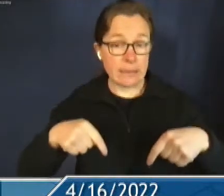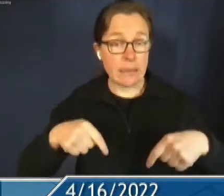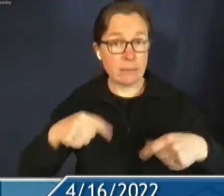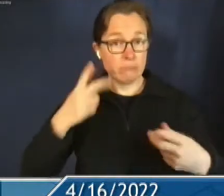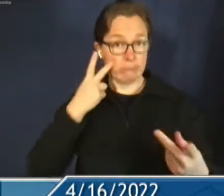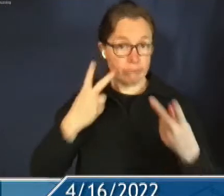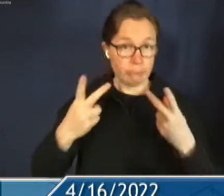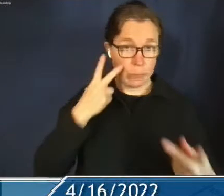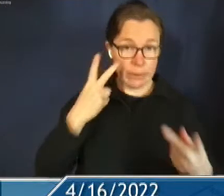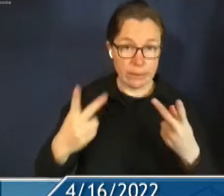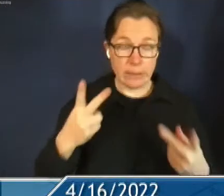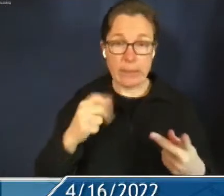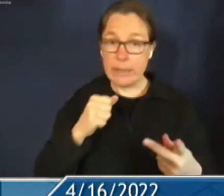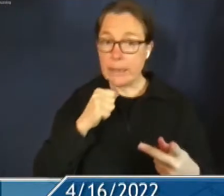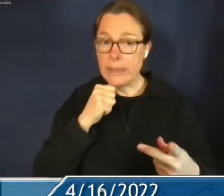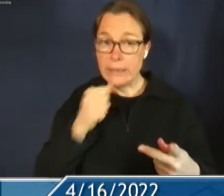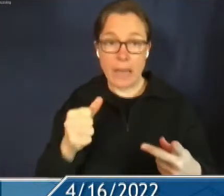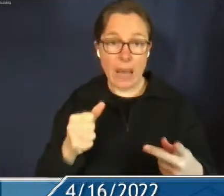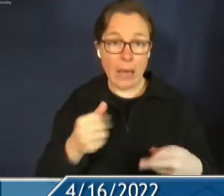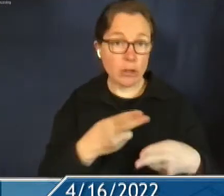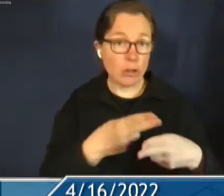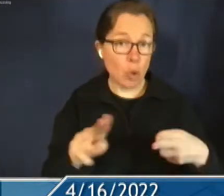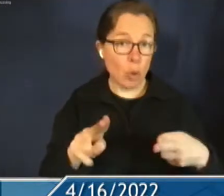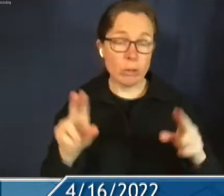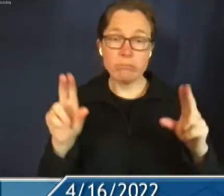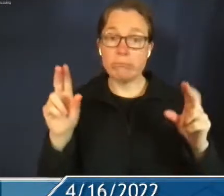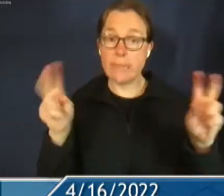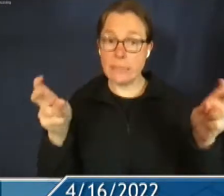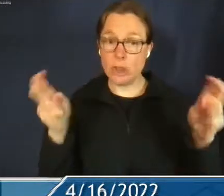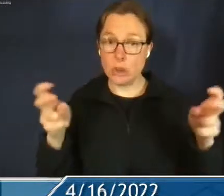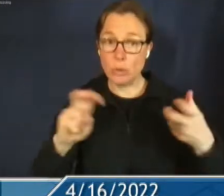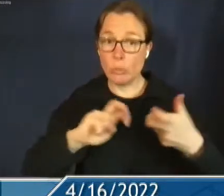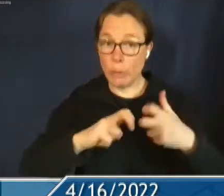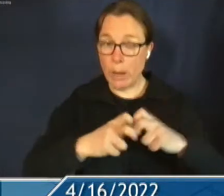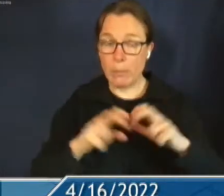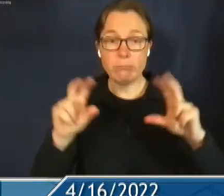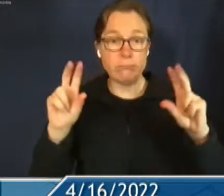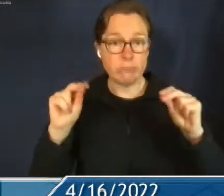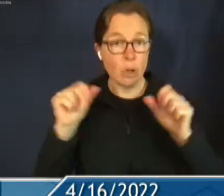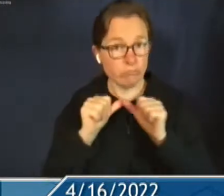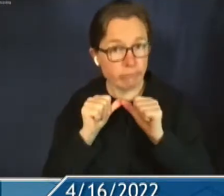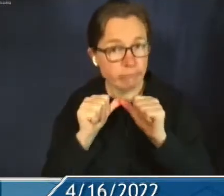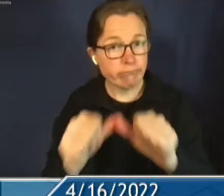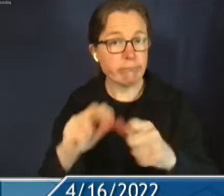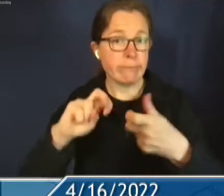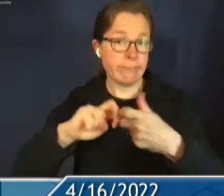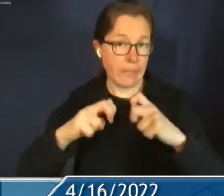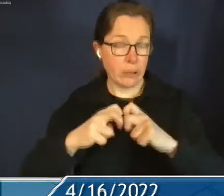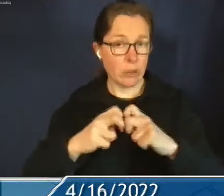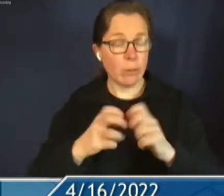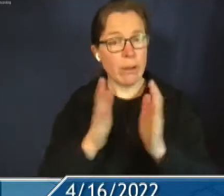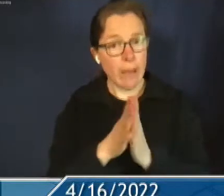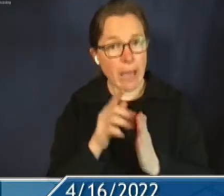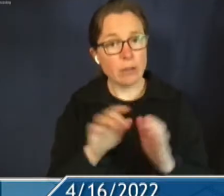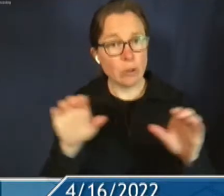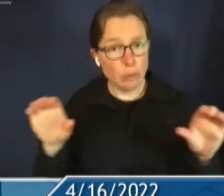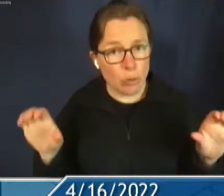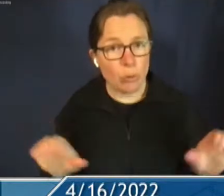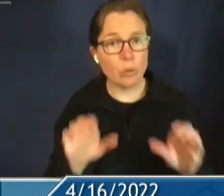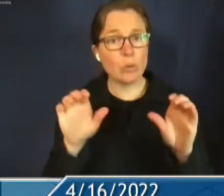as a sprint. This is a long-term issue, and I would ask you to continue to do what you have done